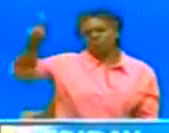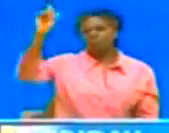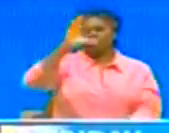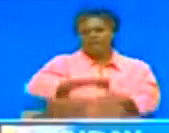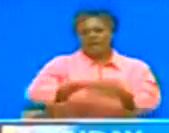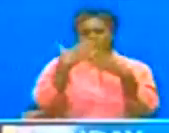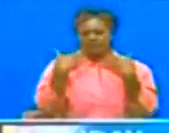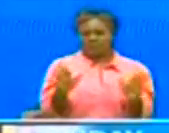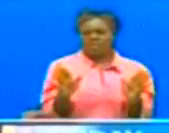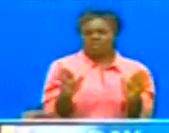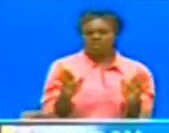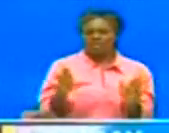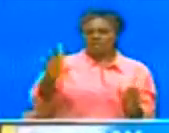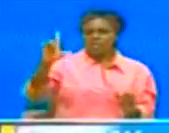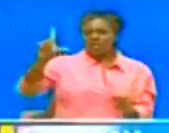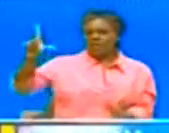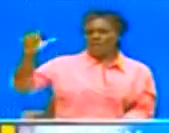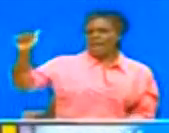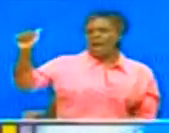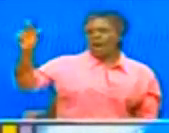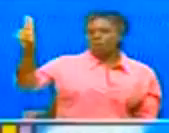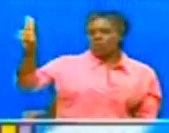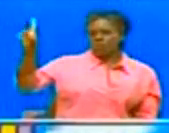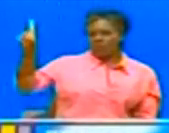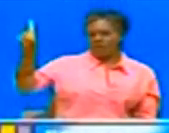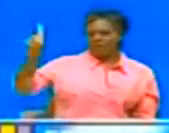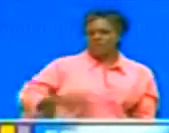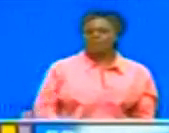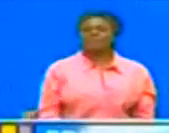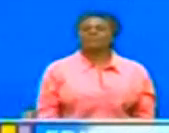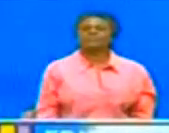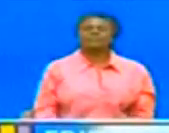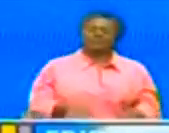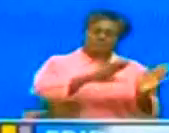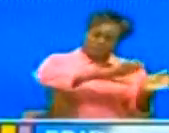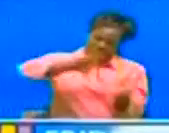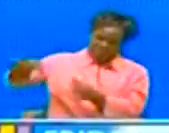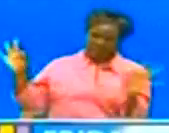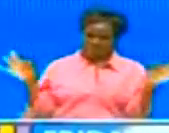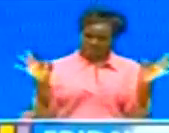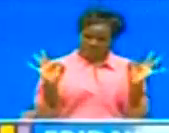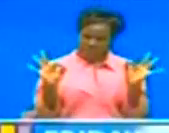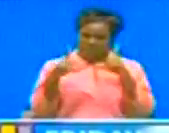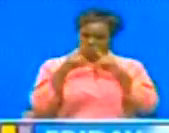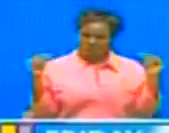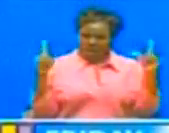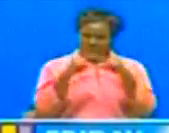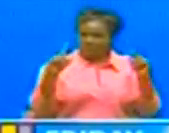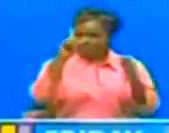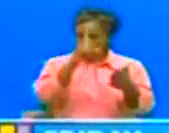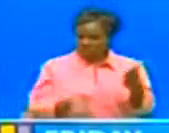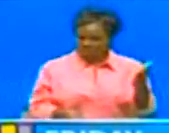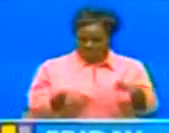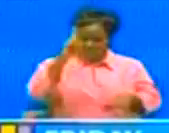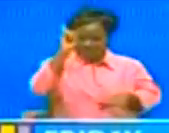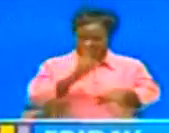correct pronunciation. We yes. say loud, uh-huh. loudly. Okay. Anyway, uh-huh. my surprise word tonight, Betty, is when